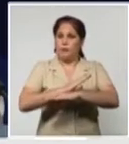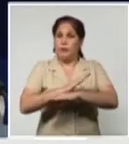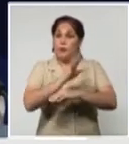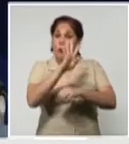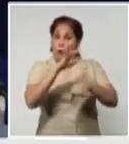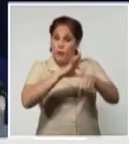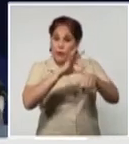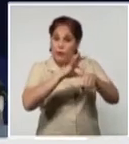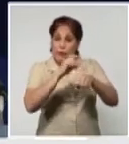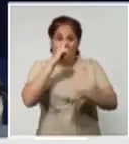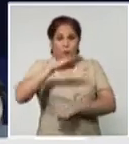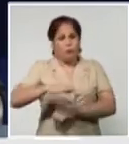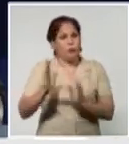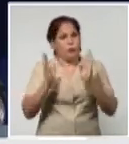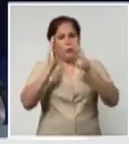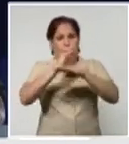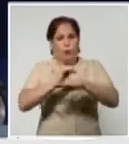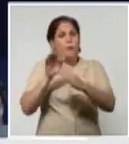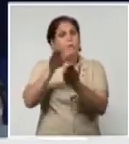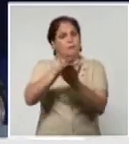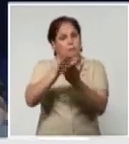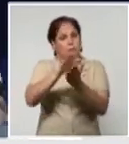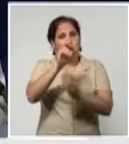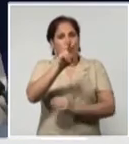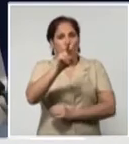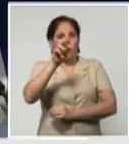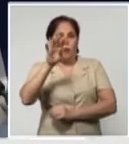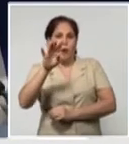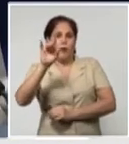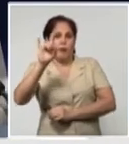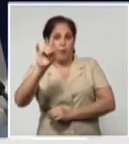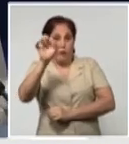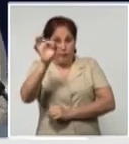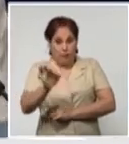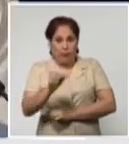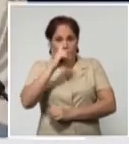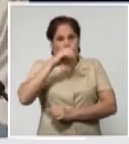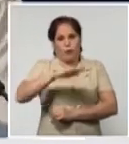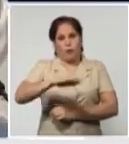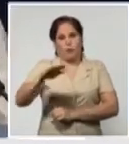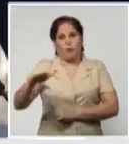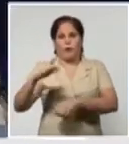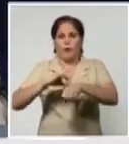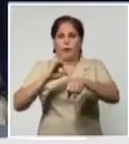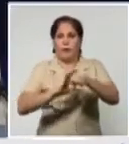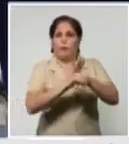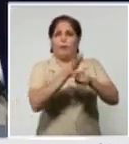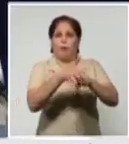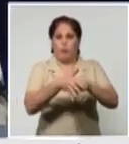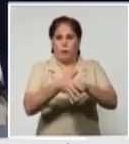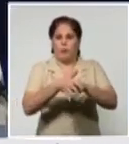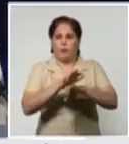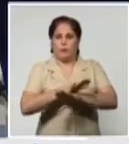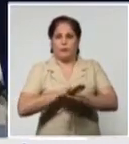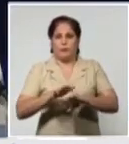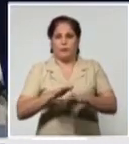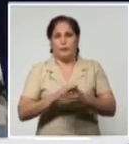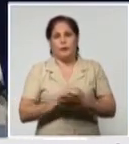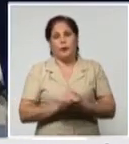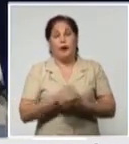is no change to the number of 249 who have tested positive in Cuba.